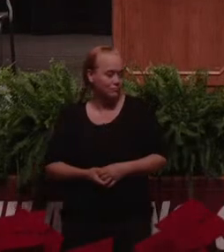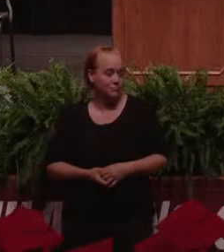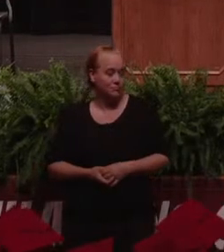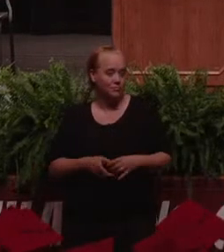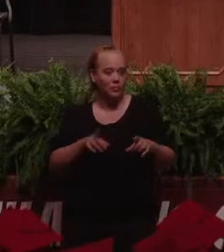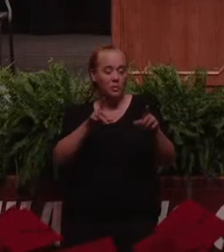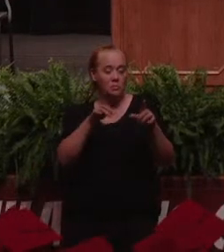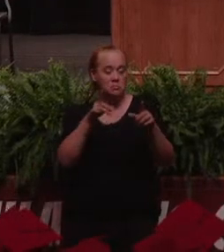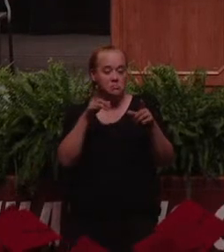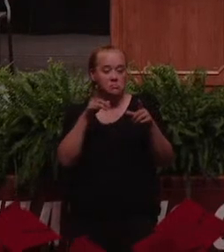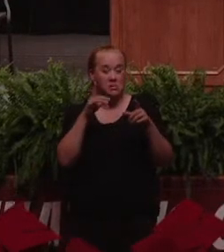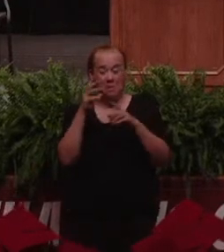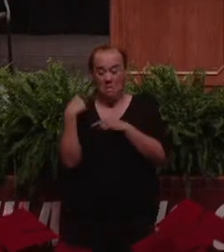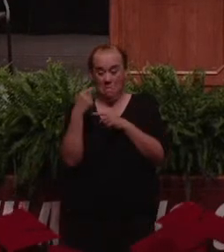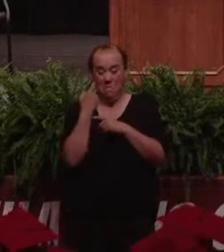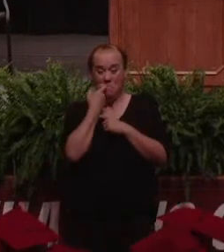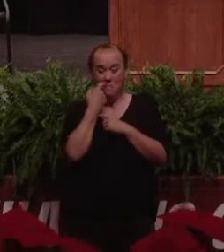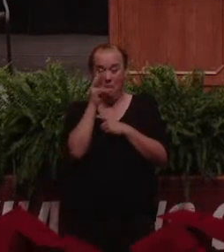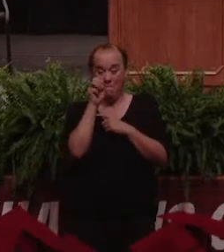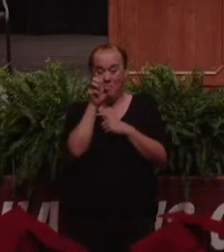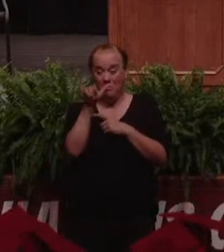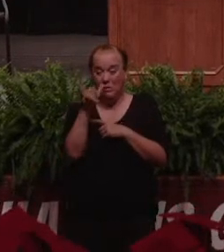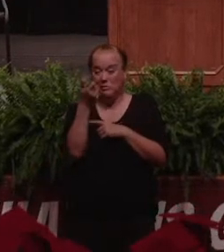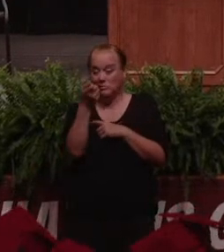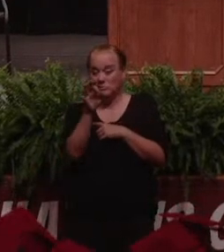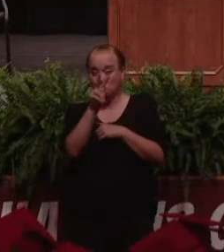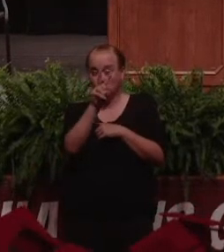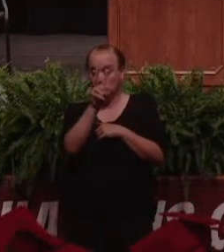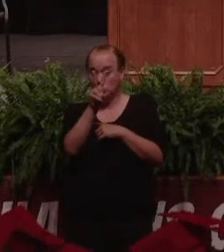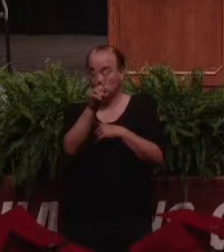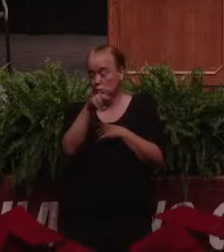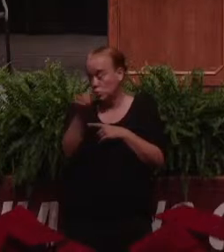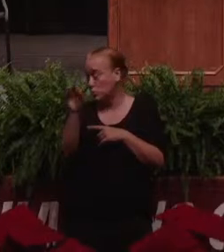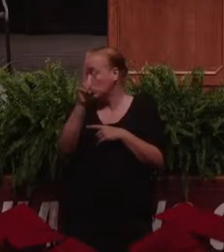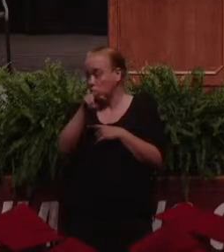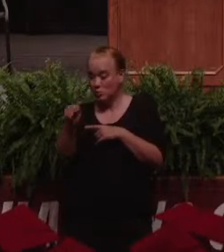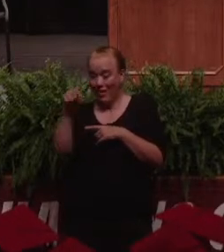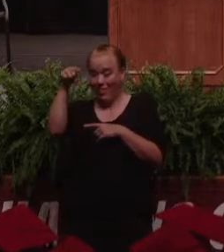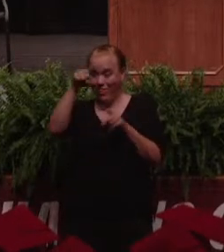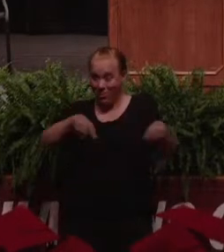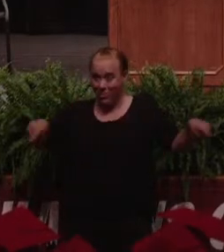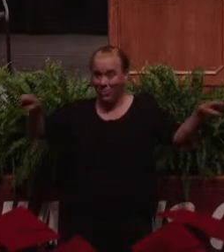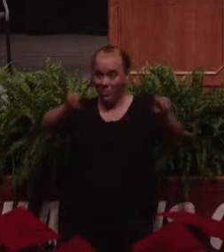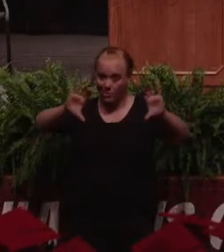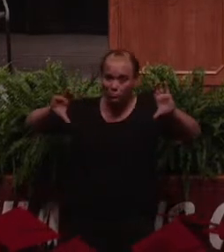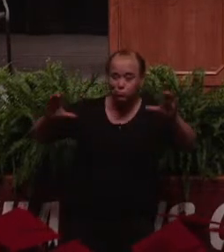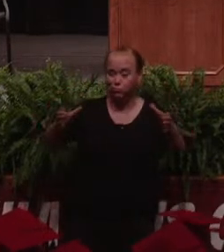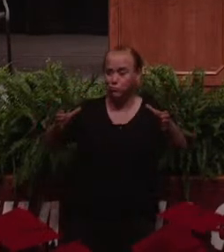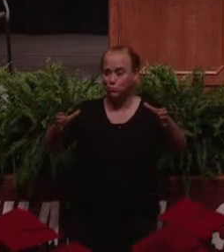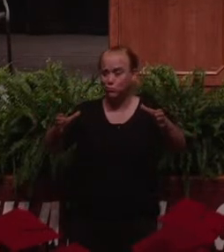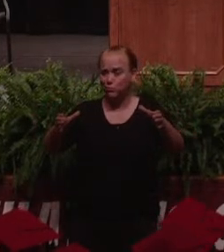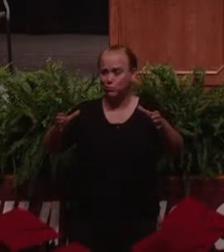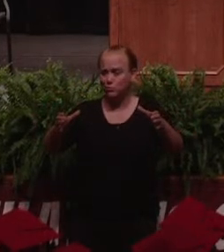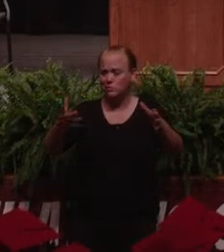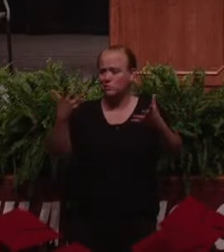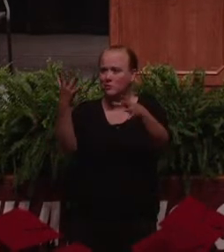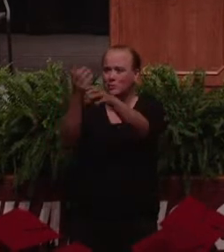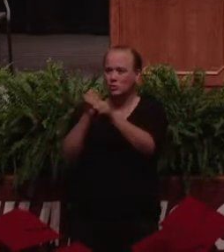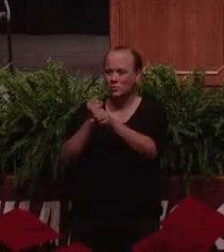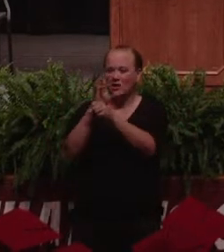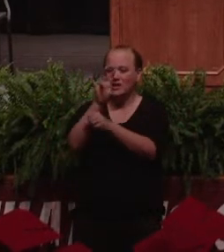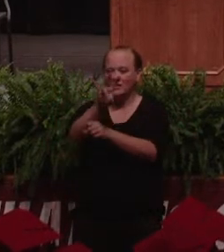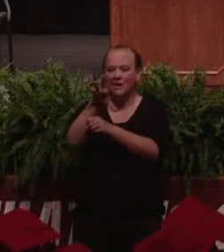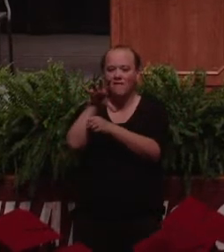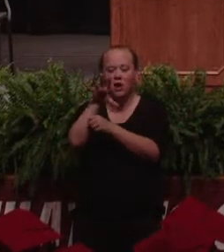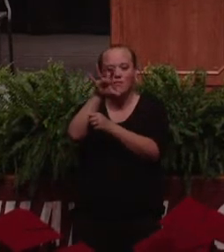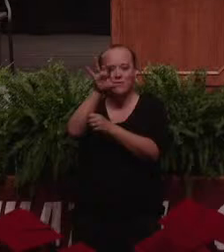As of May 19, 2022, this amazing class has received